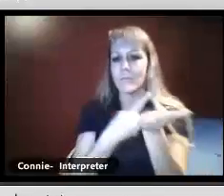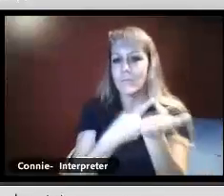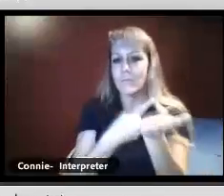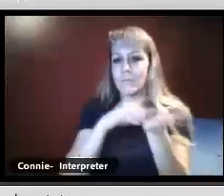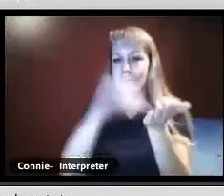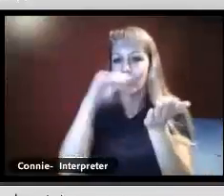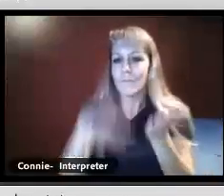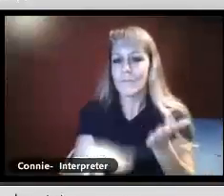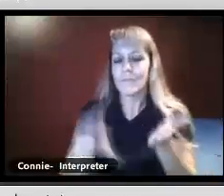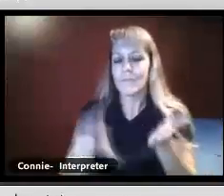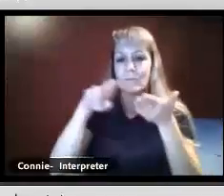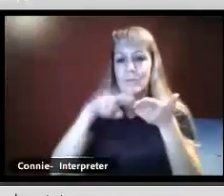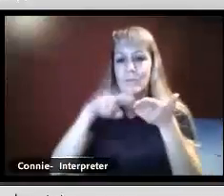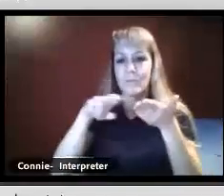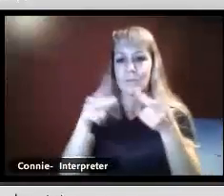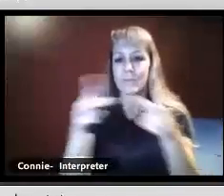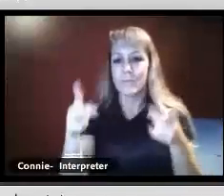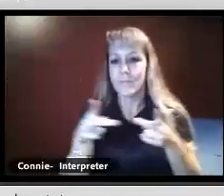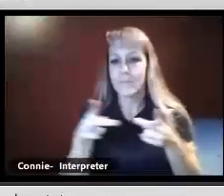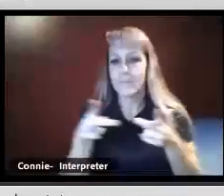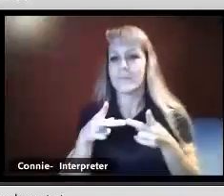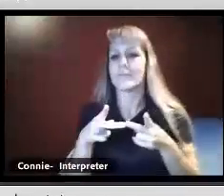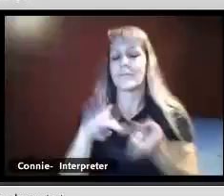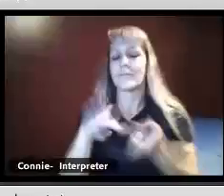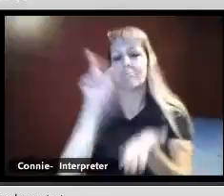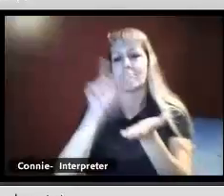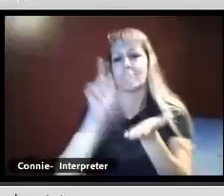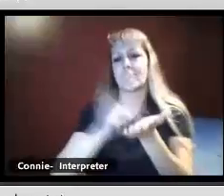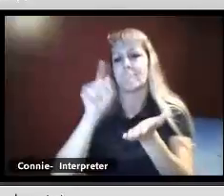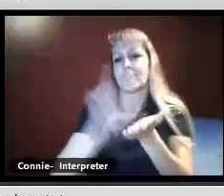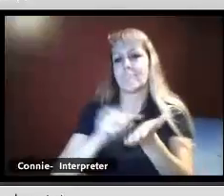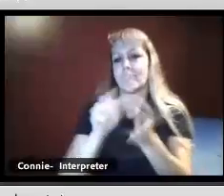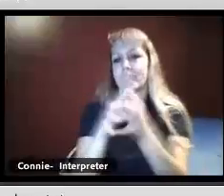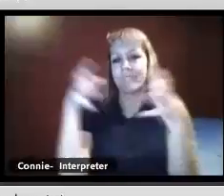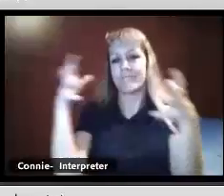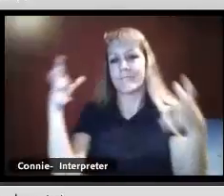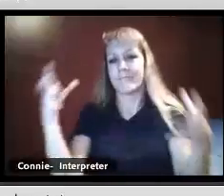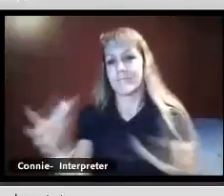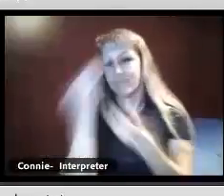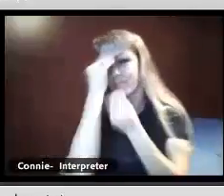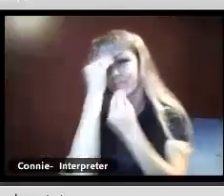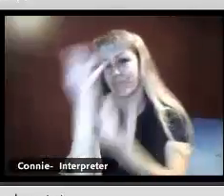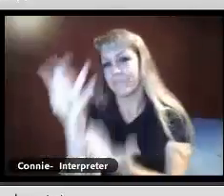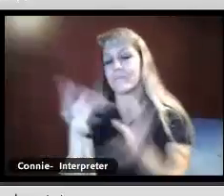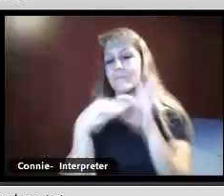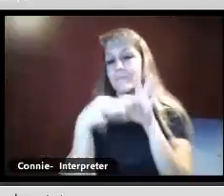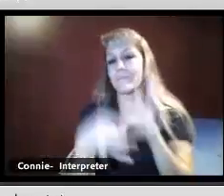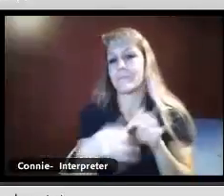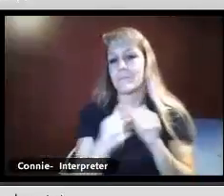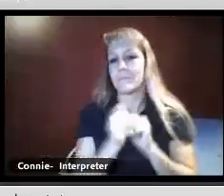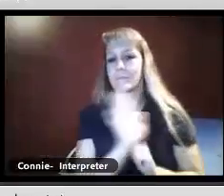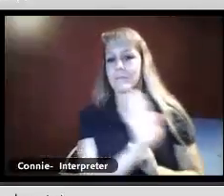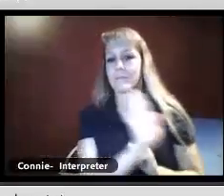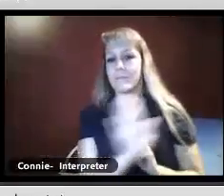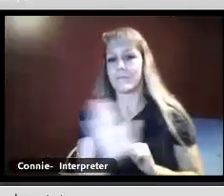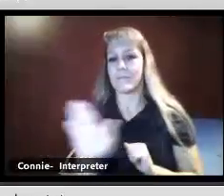research institutions publish an enormous amount of material on their respective